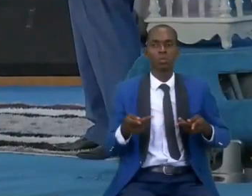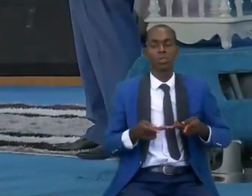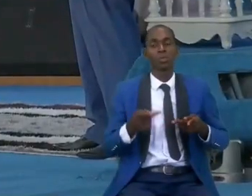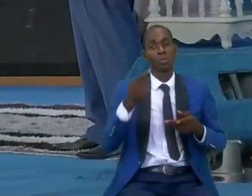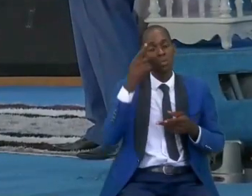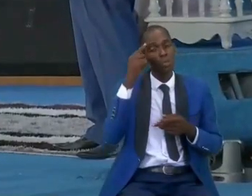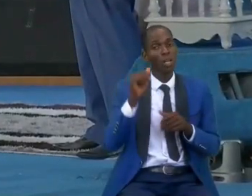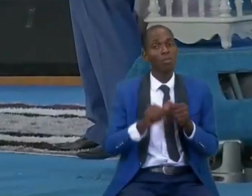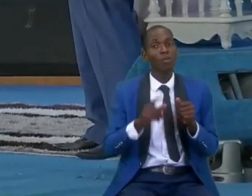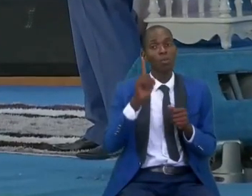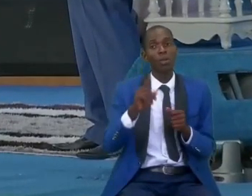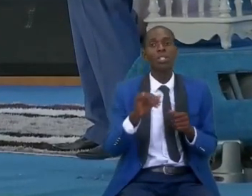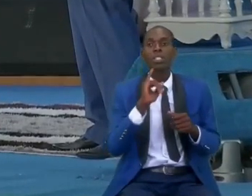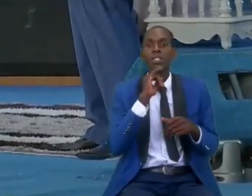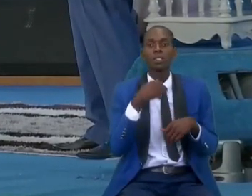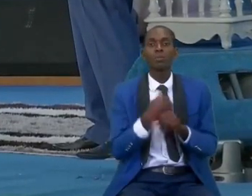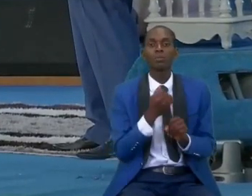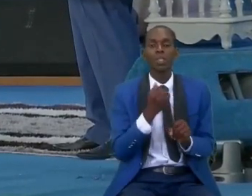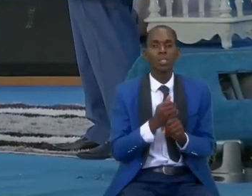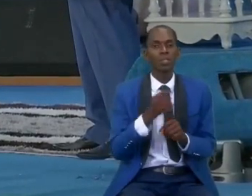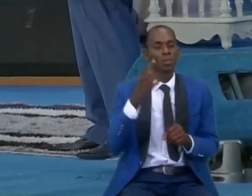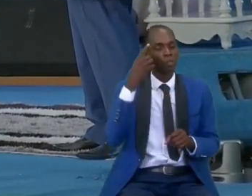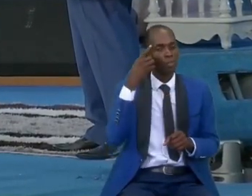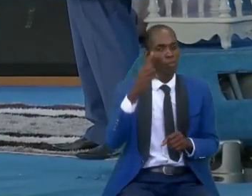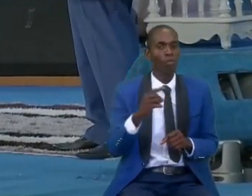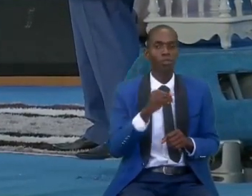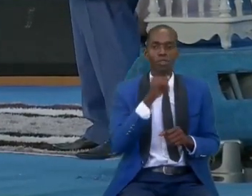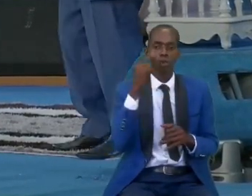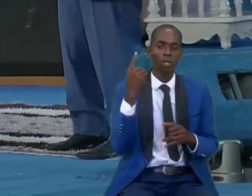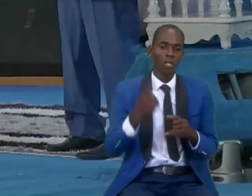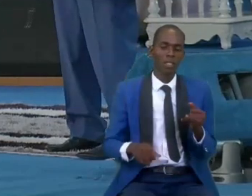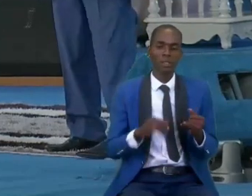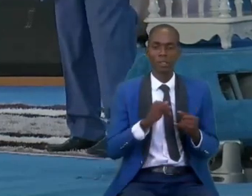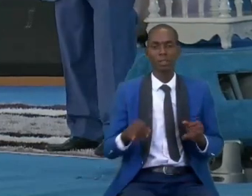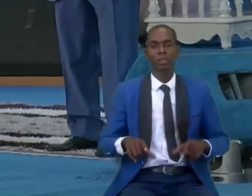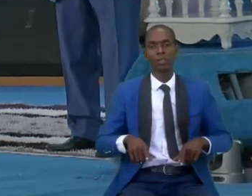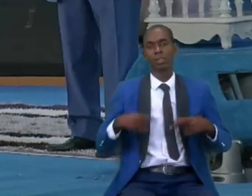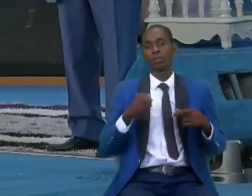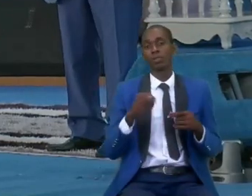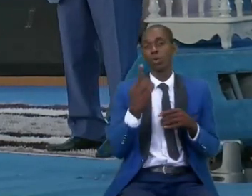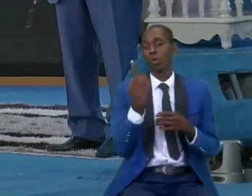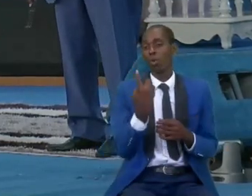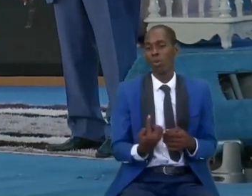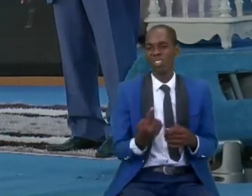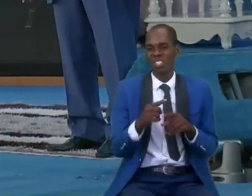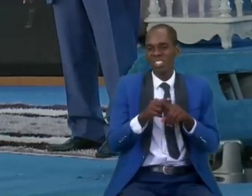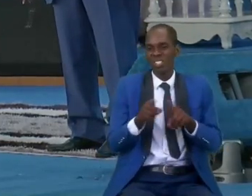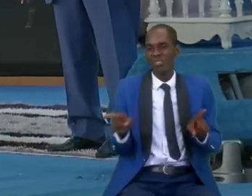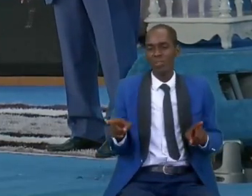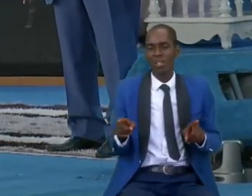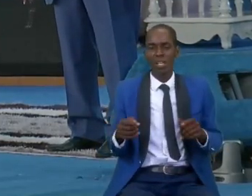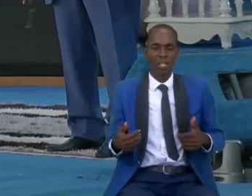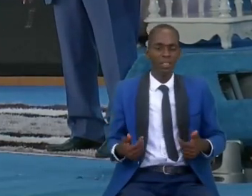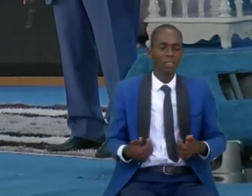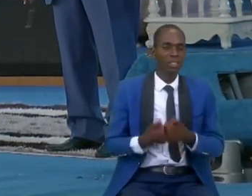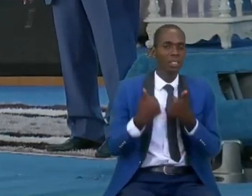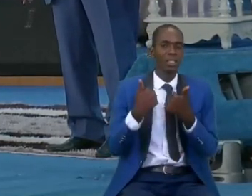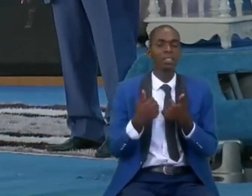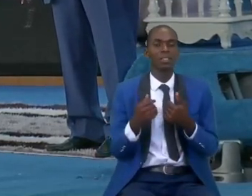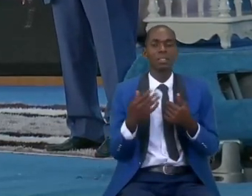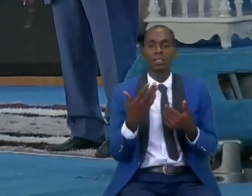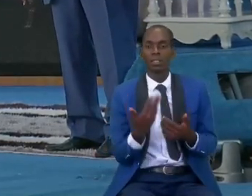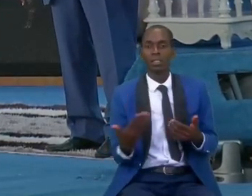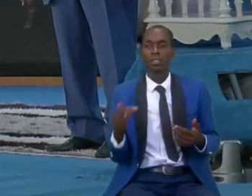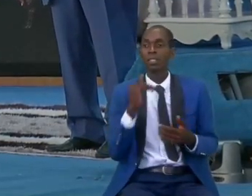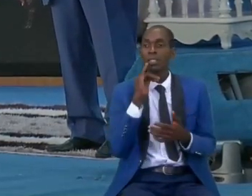is, the only pain is, the only challenge is, they will live in hell fire,